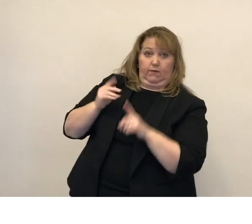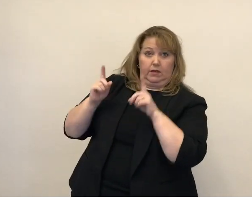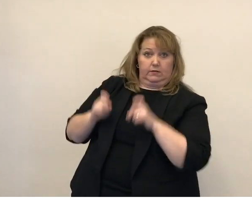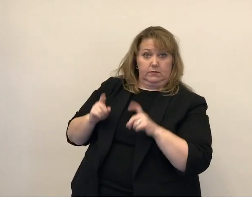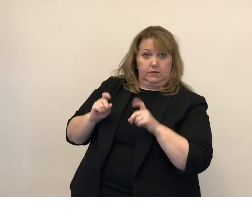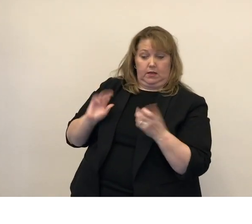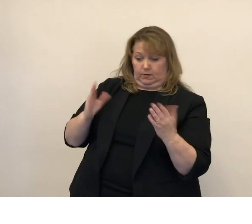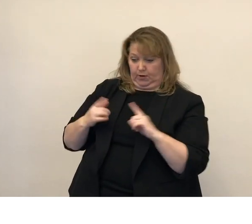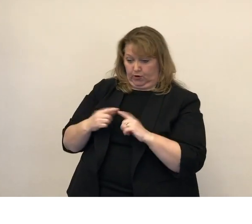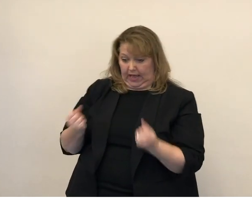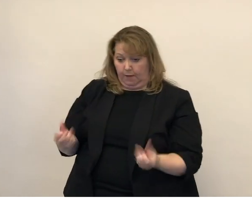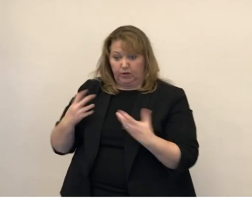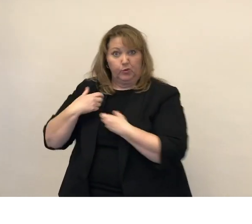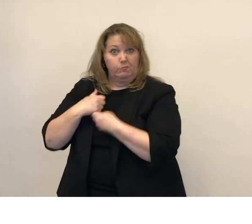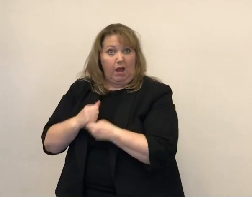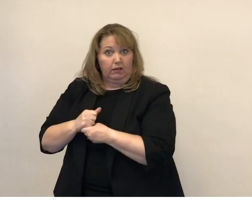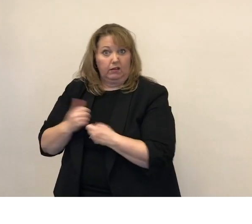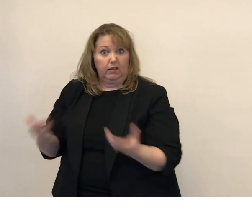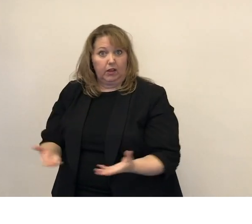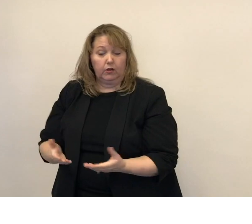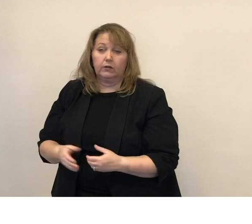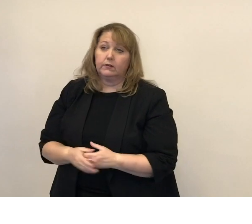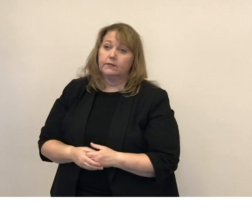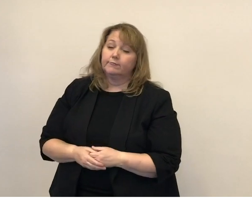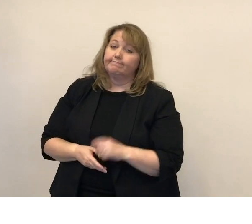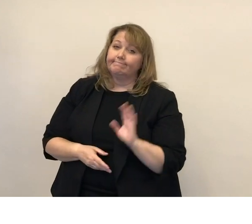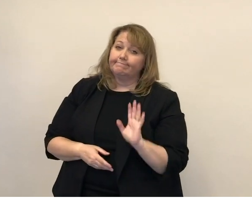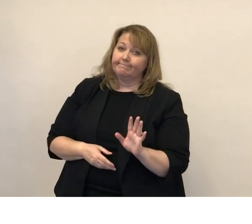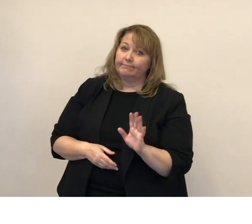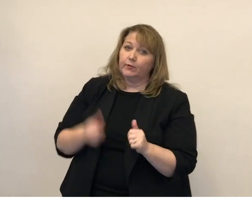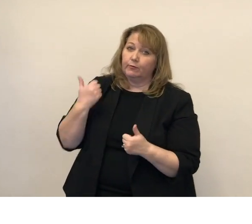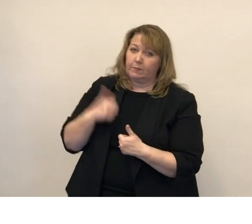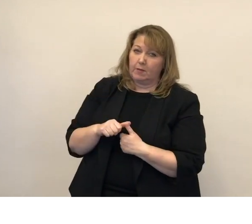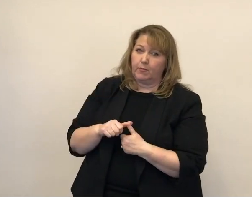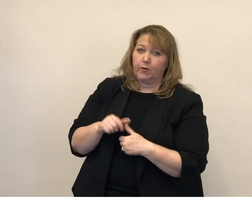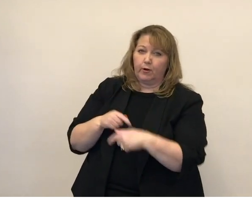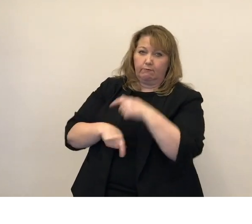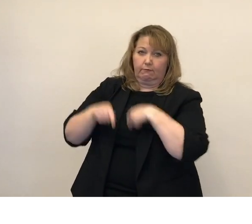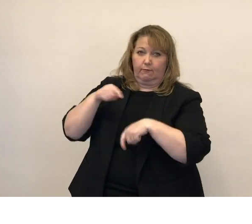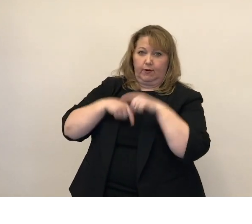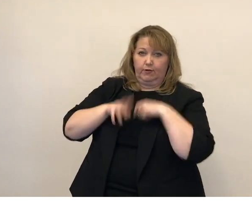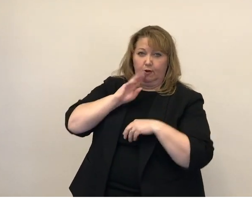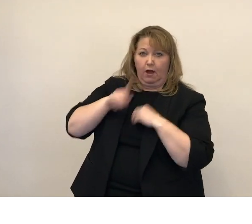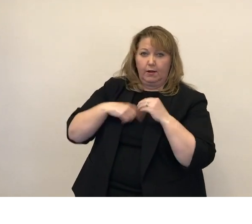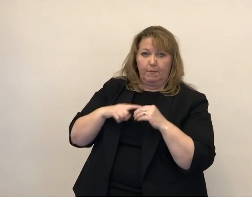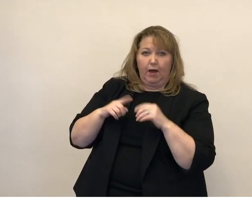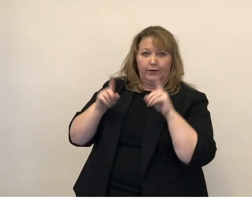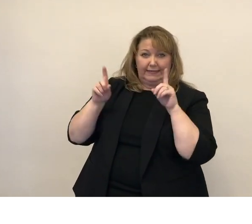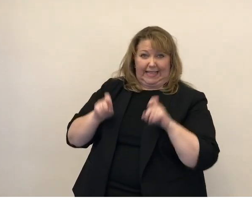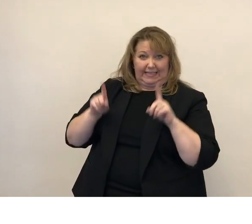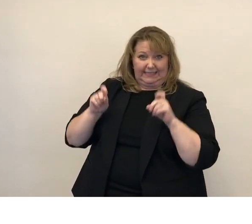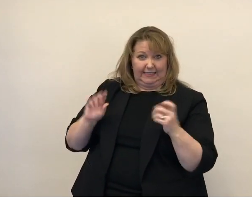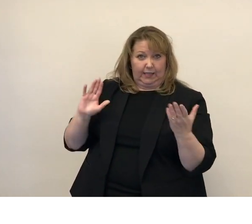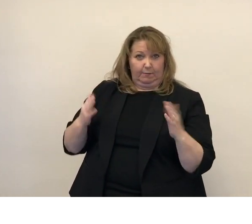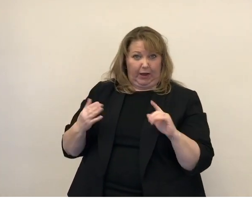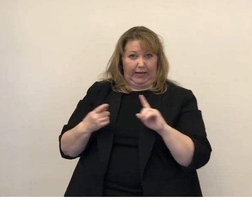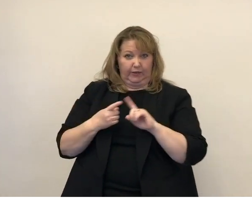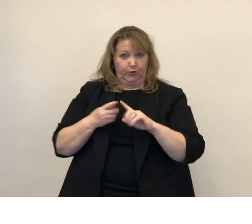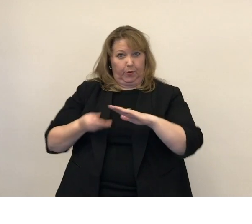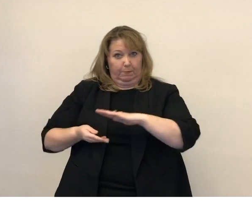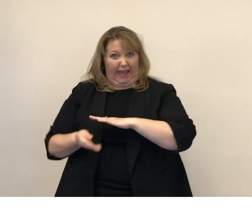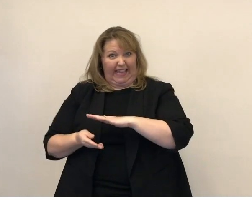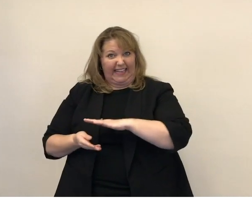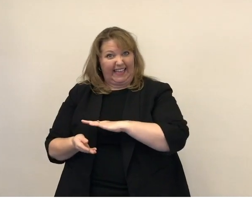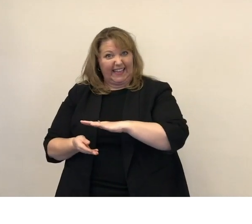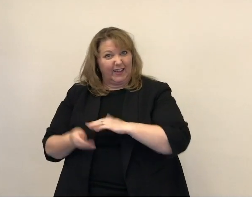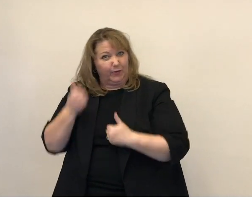ourselves, I want to go back to the analogy that I made when I was talking about testing, comparing it to baked products, because it's